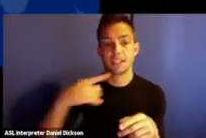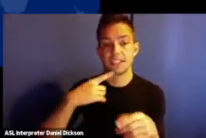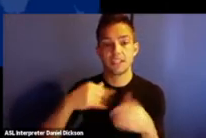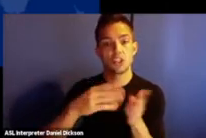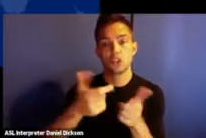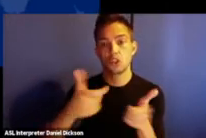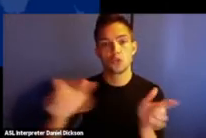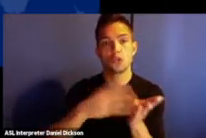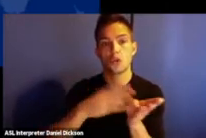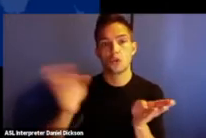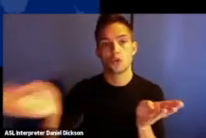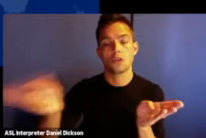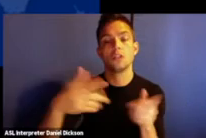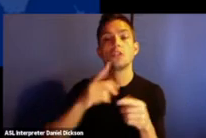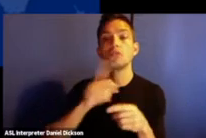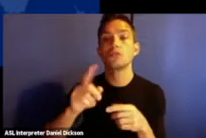range. True friendship.